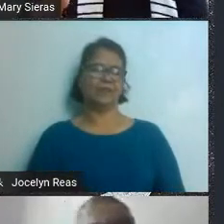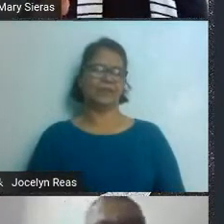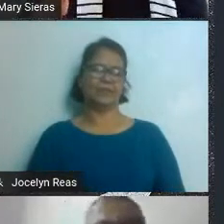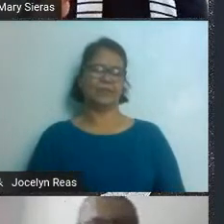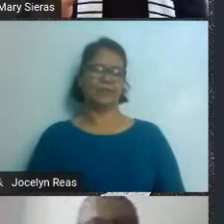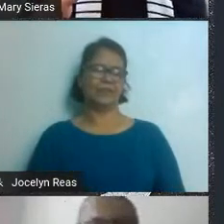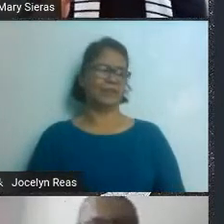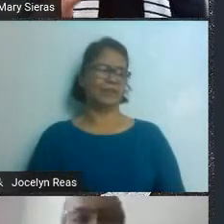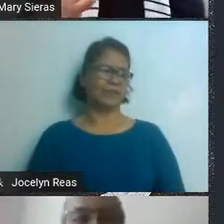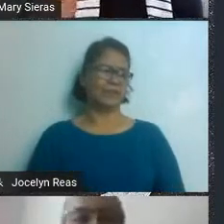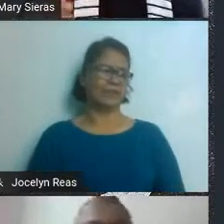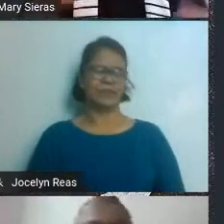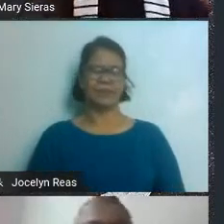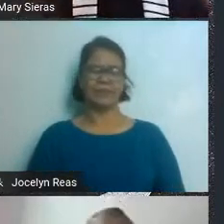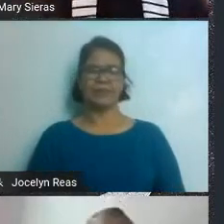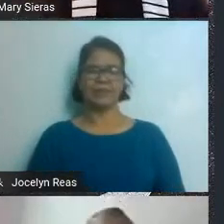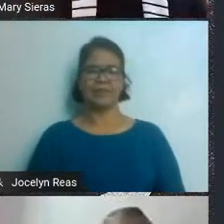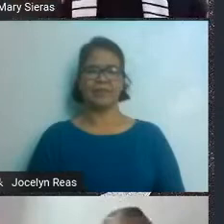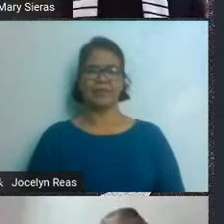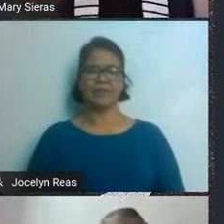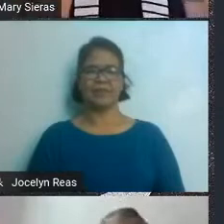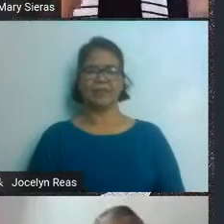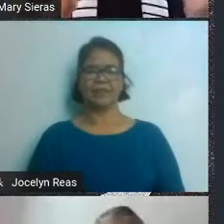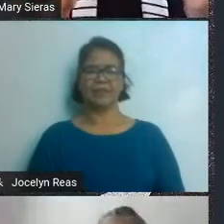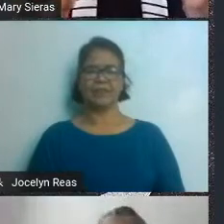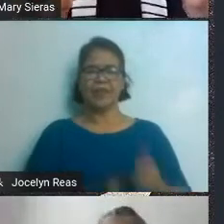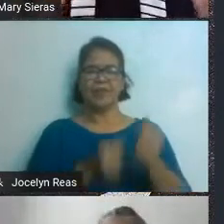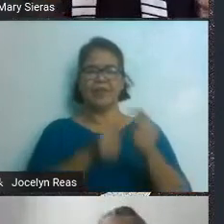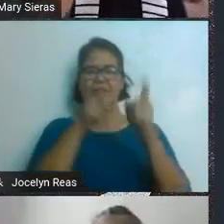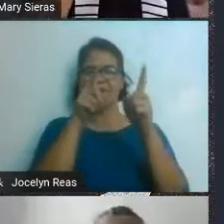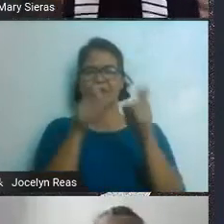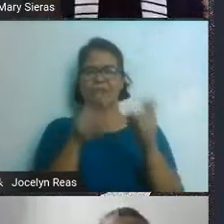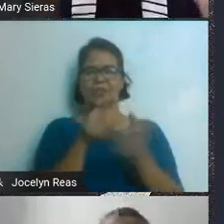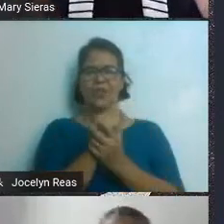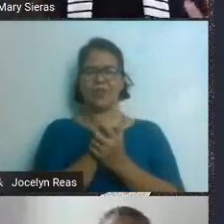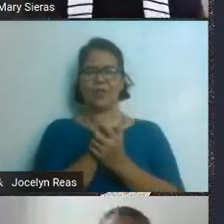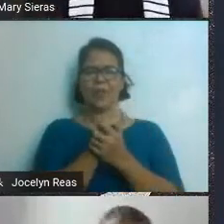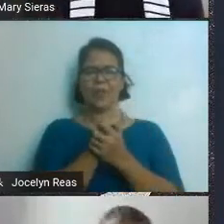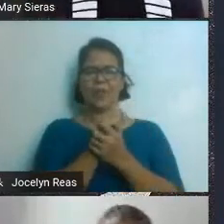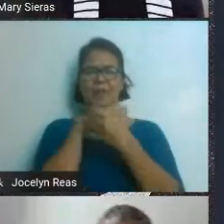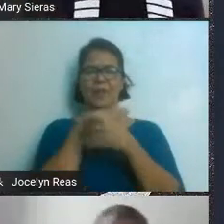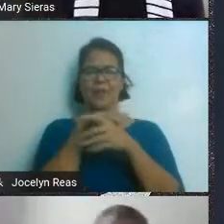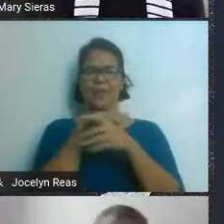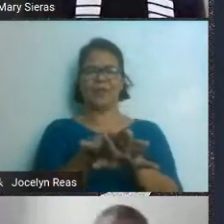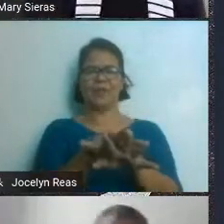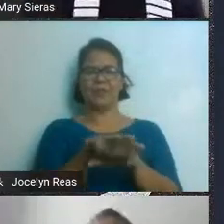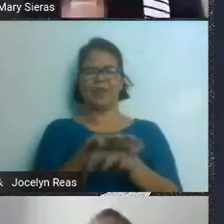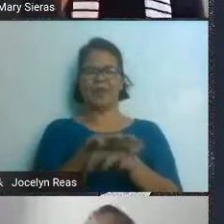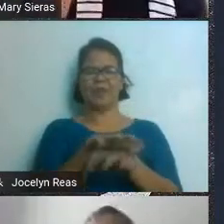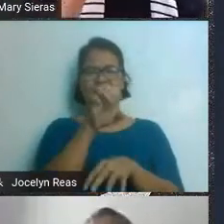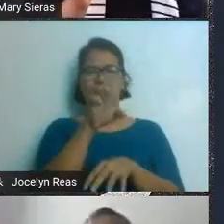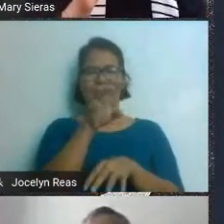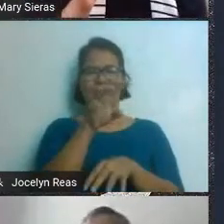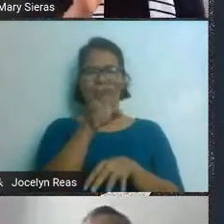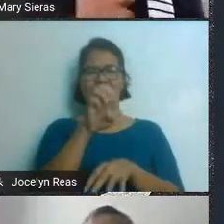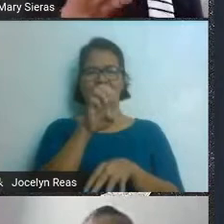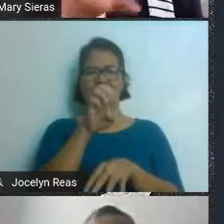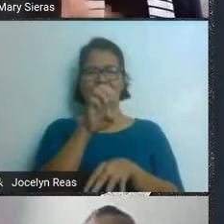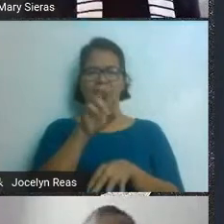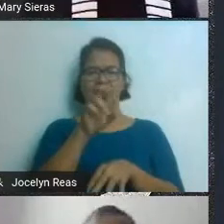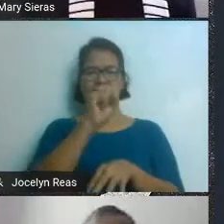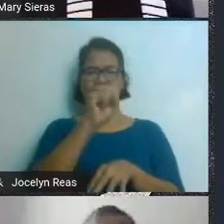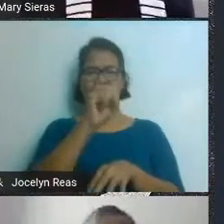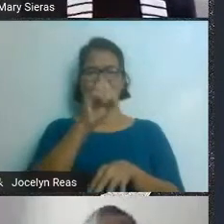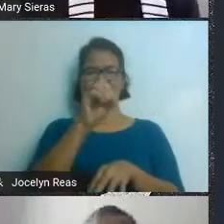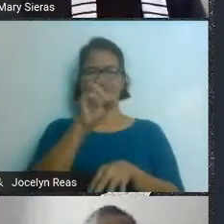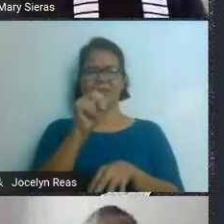yung follow-up question, yung immersion. So, ang galing nyo naman, Yusef, na telepathy na, no? So, do you have